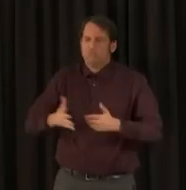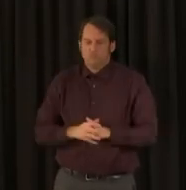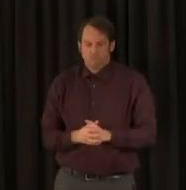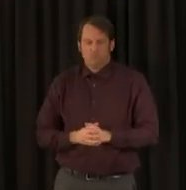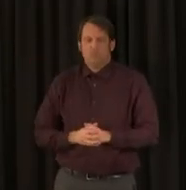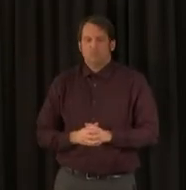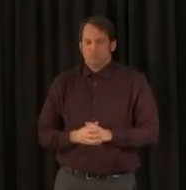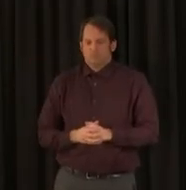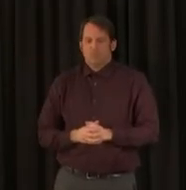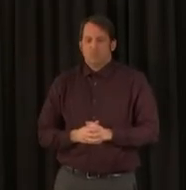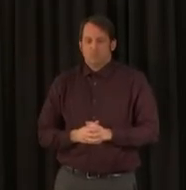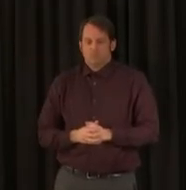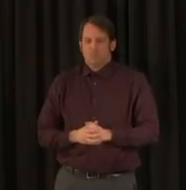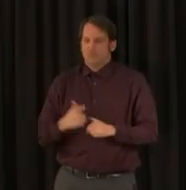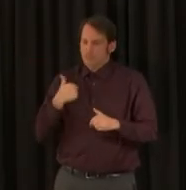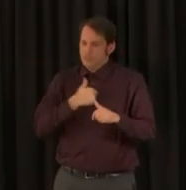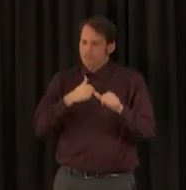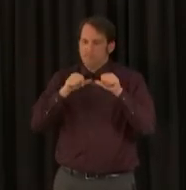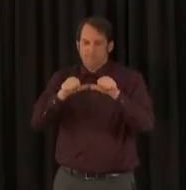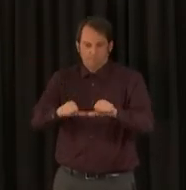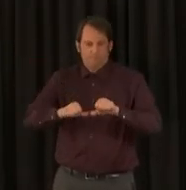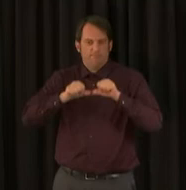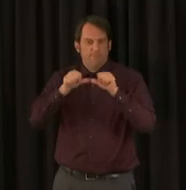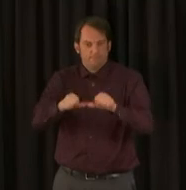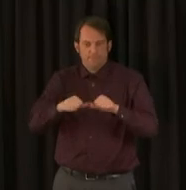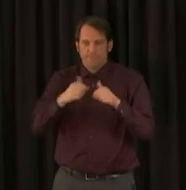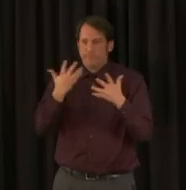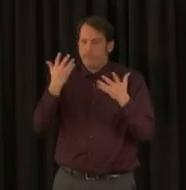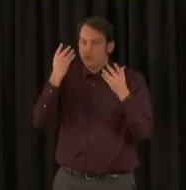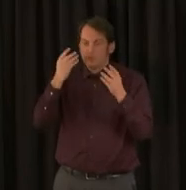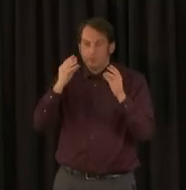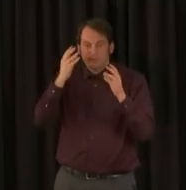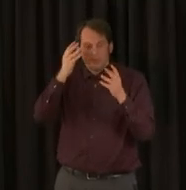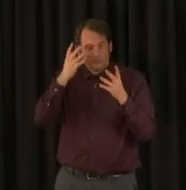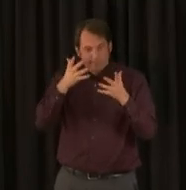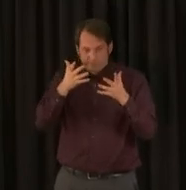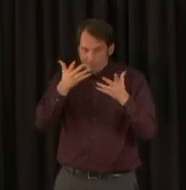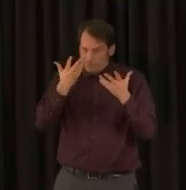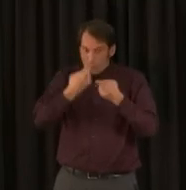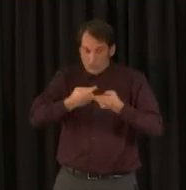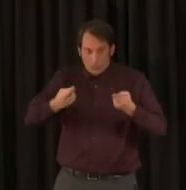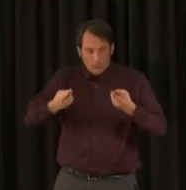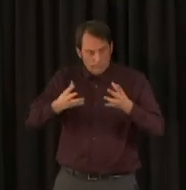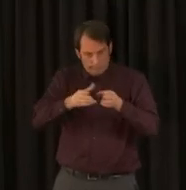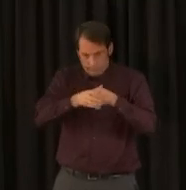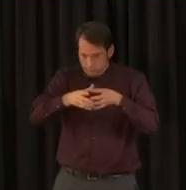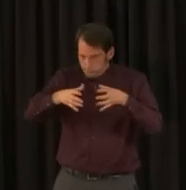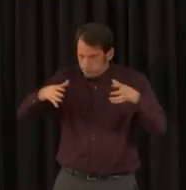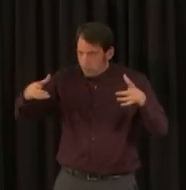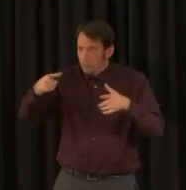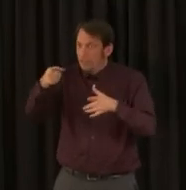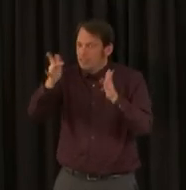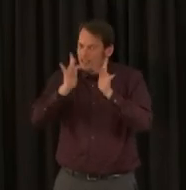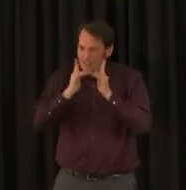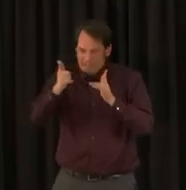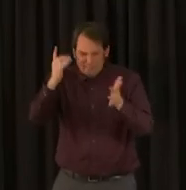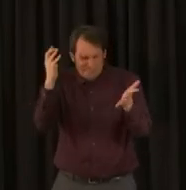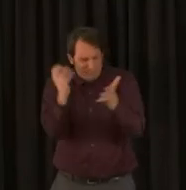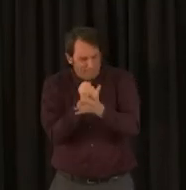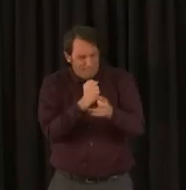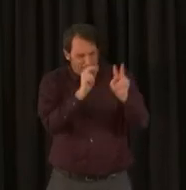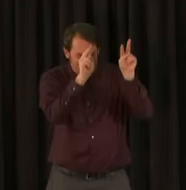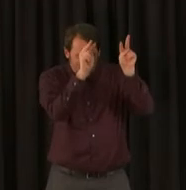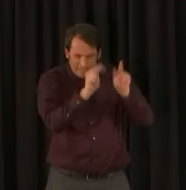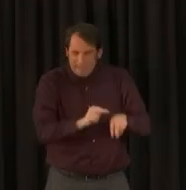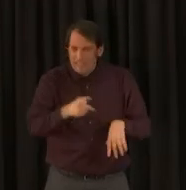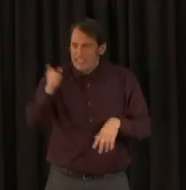So our encouragement to you is to go on our website, see what's available, take advantage of the opportunities that are out there. And as usual, if you